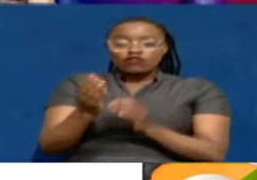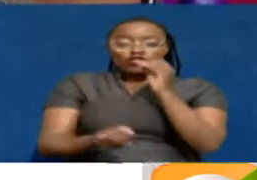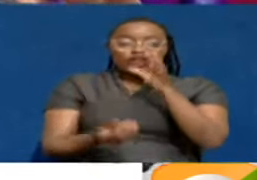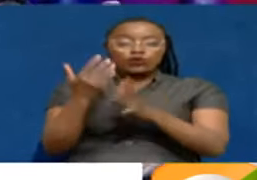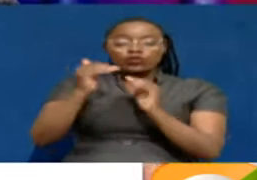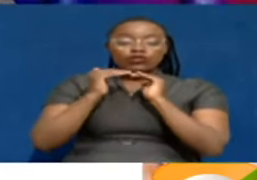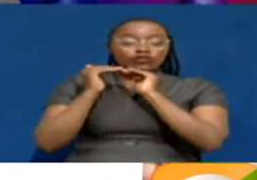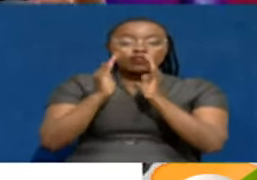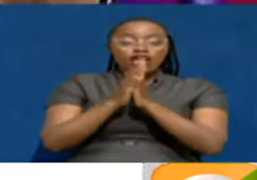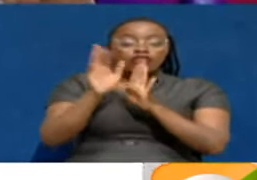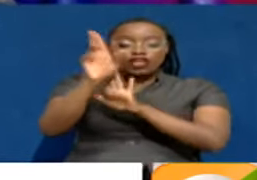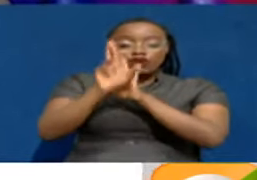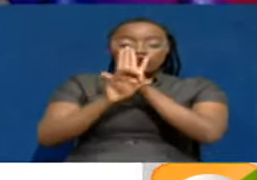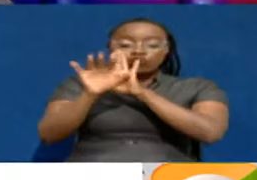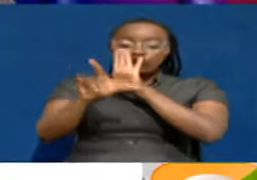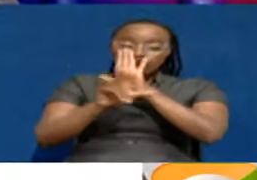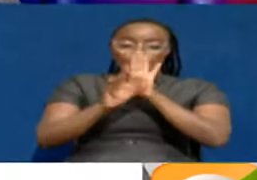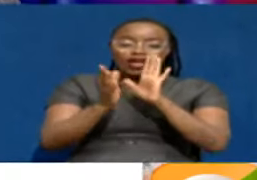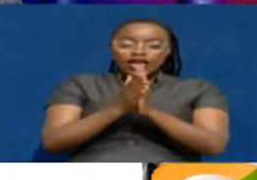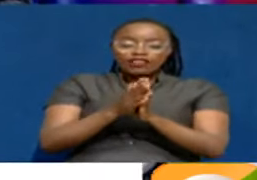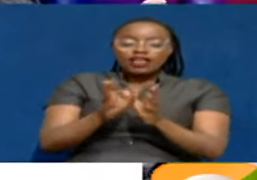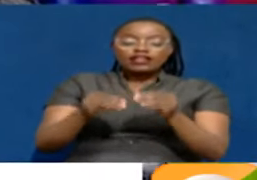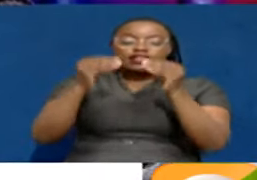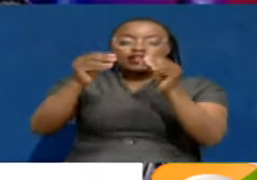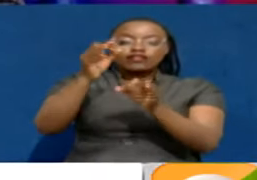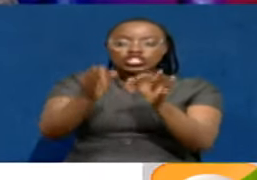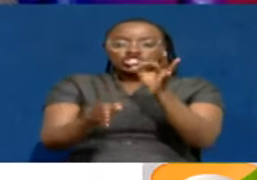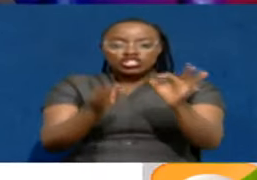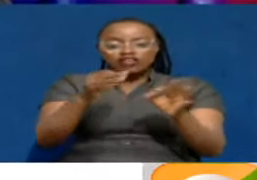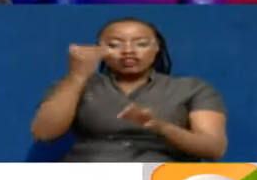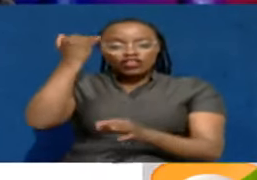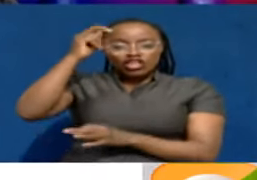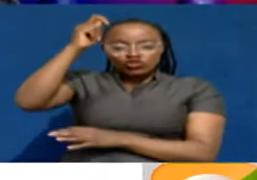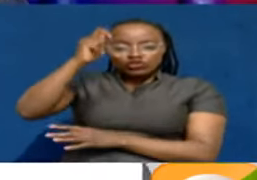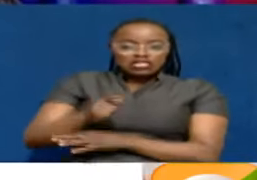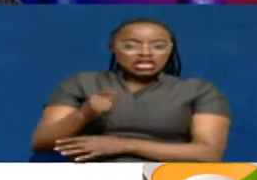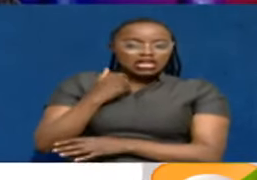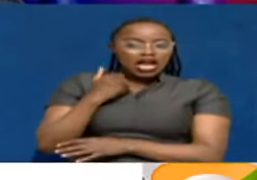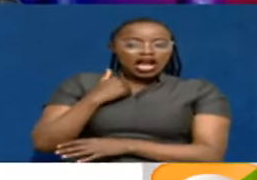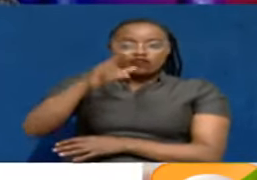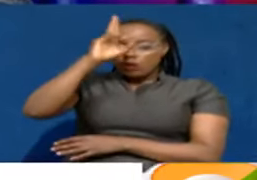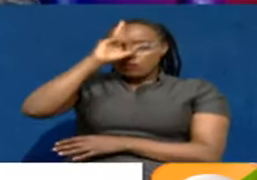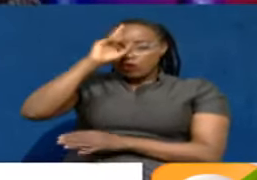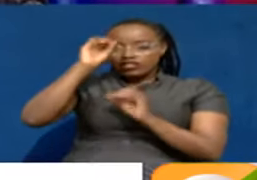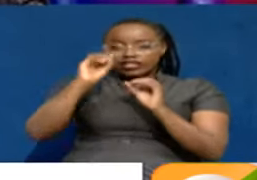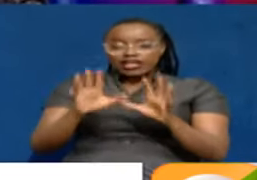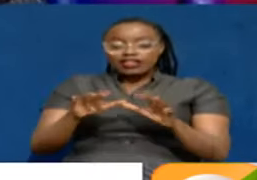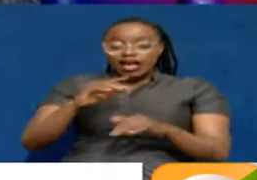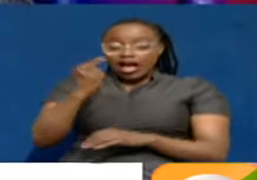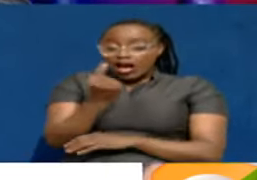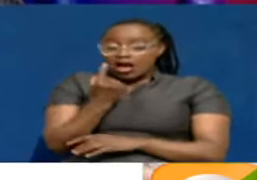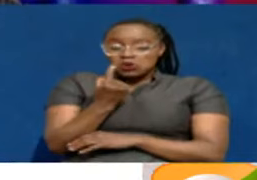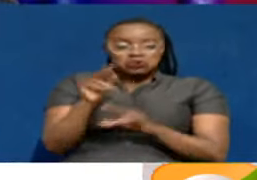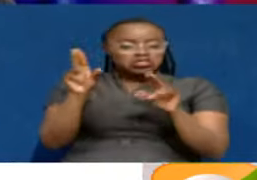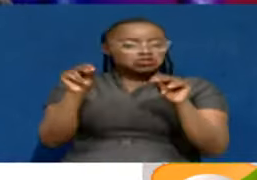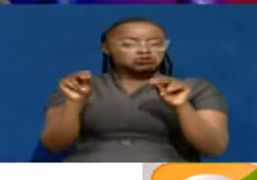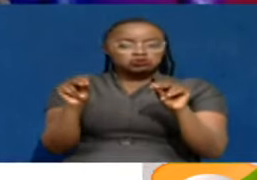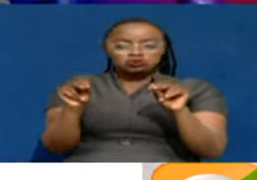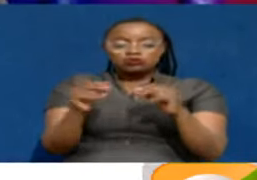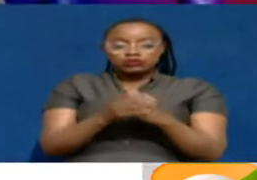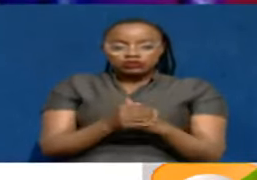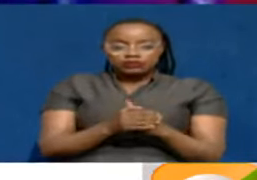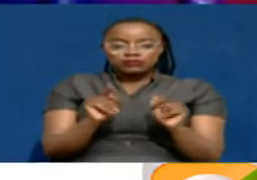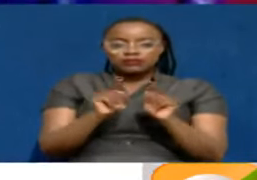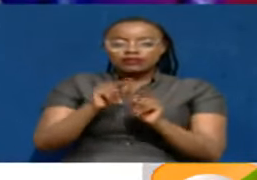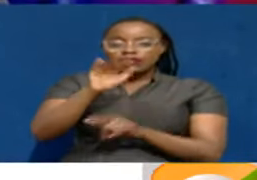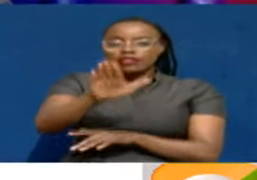of democracy and rule of law and administration of justice. The judiciary does not have police officers of its own.